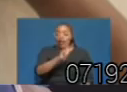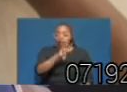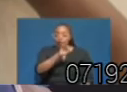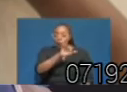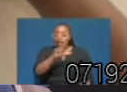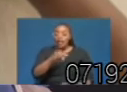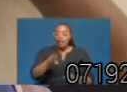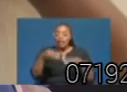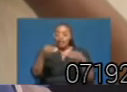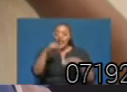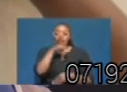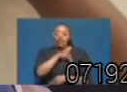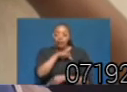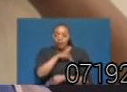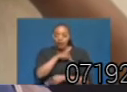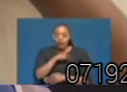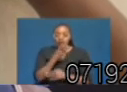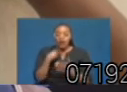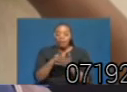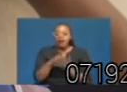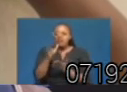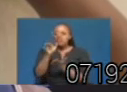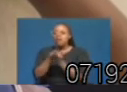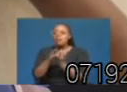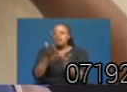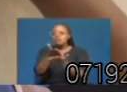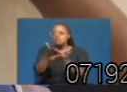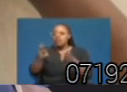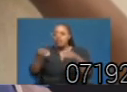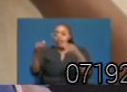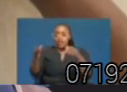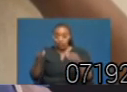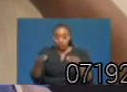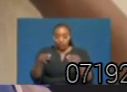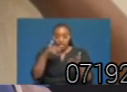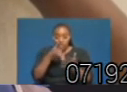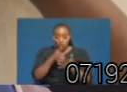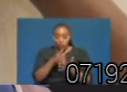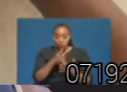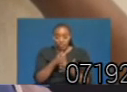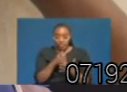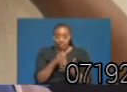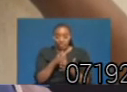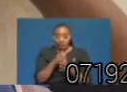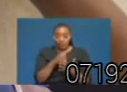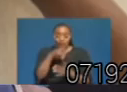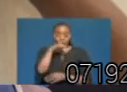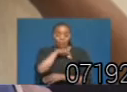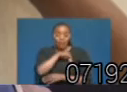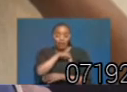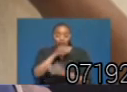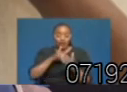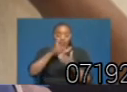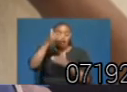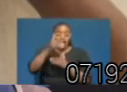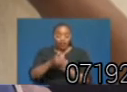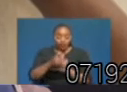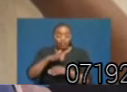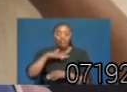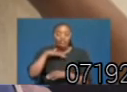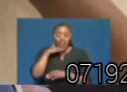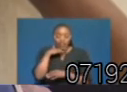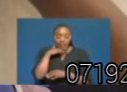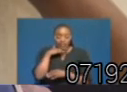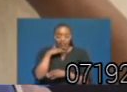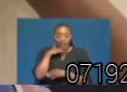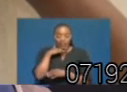benefits, monies in the bank and so on and so on, including benefits after he died, like the